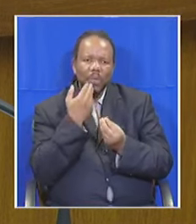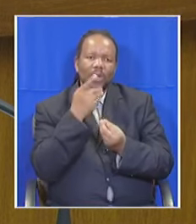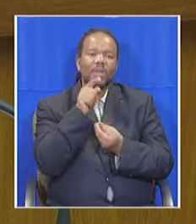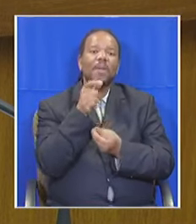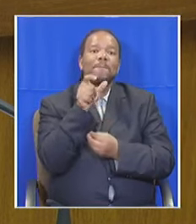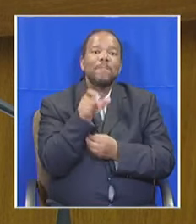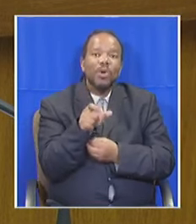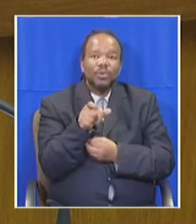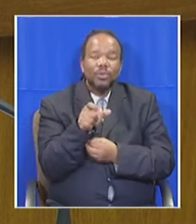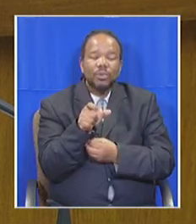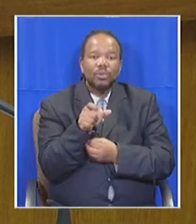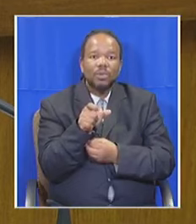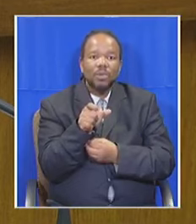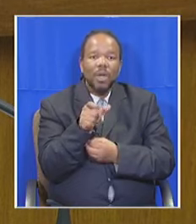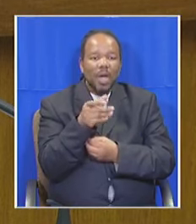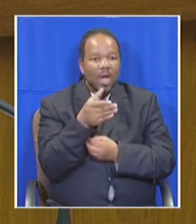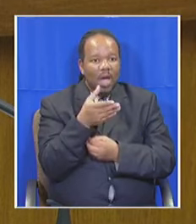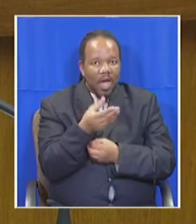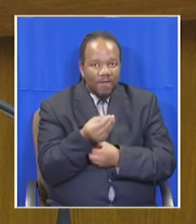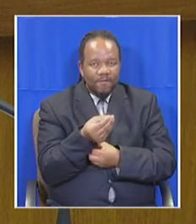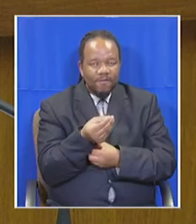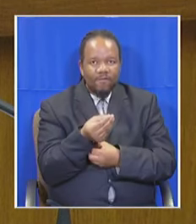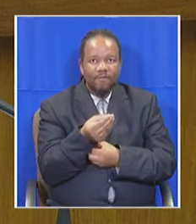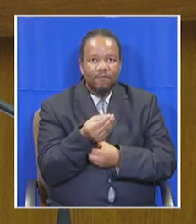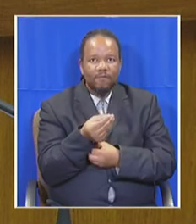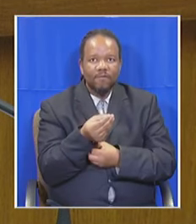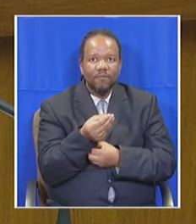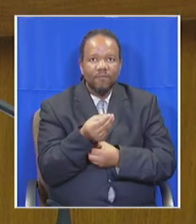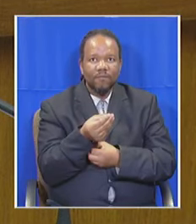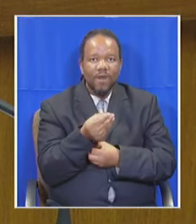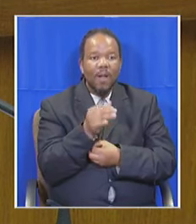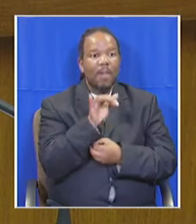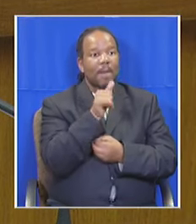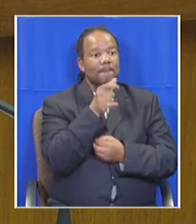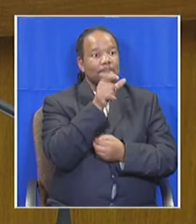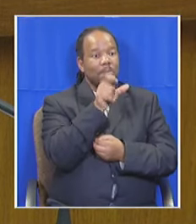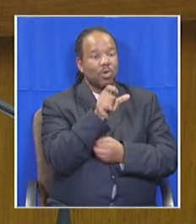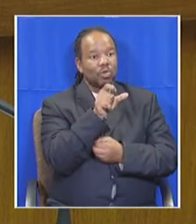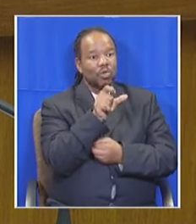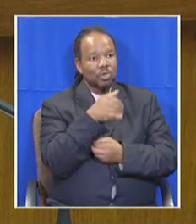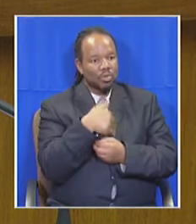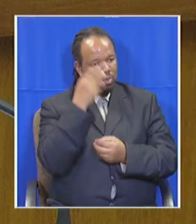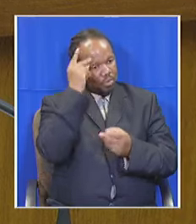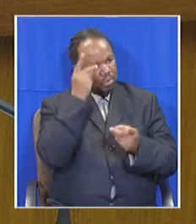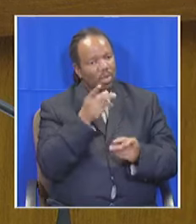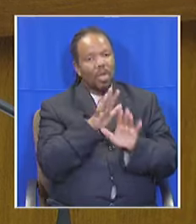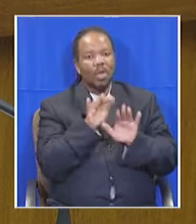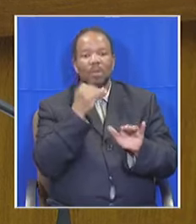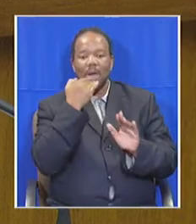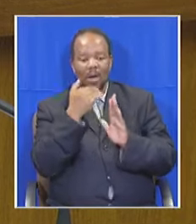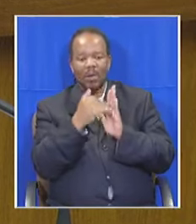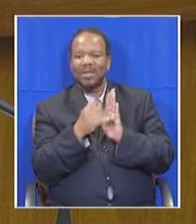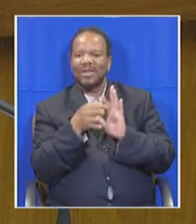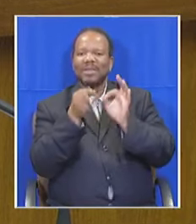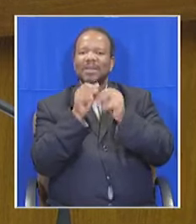reasonably ought to have known, while supposed to be an objective exercise, lends itself to different interpretations and even